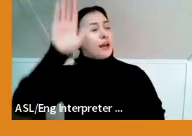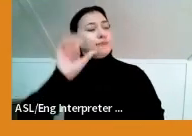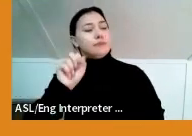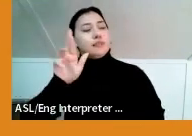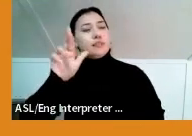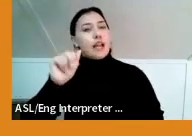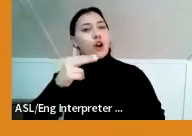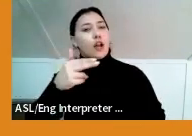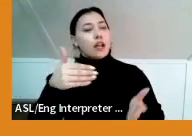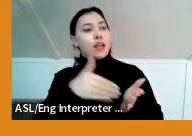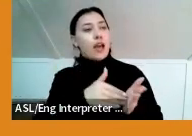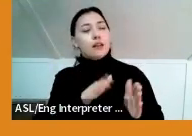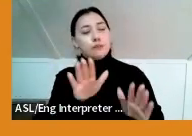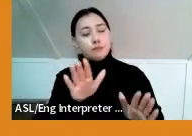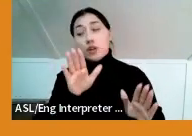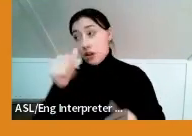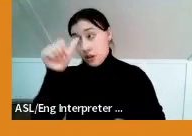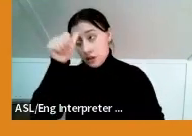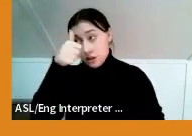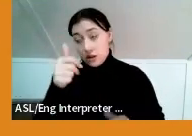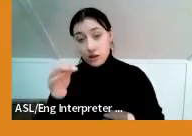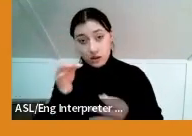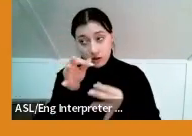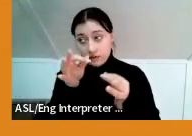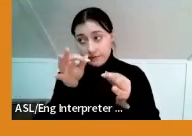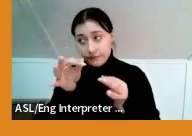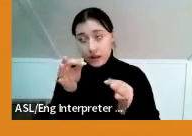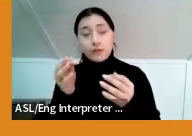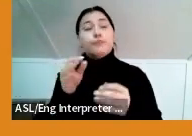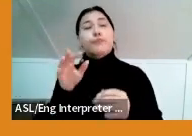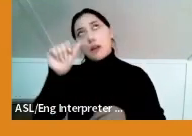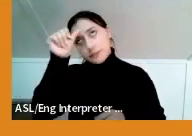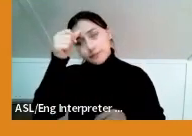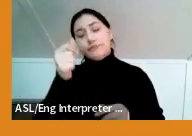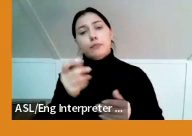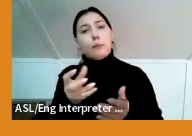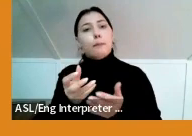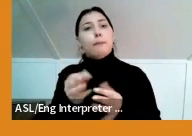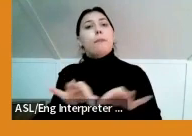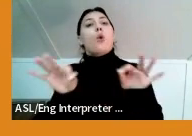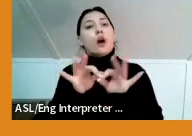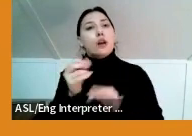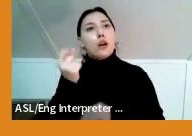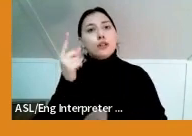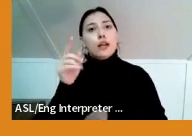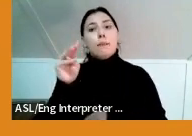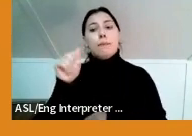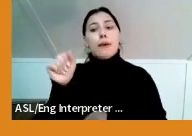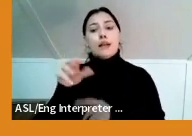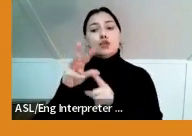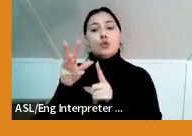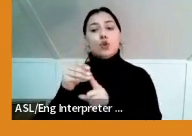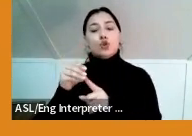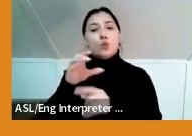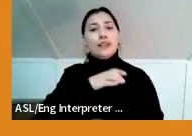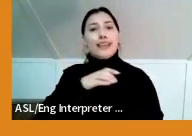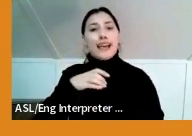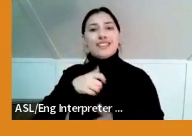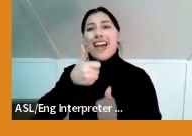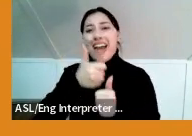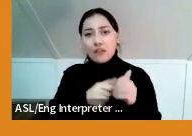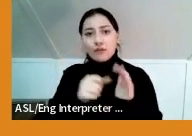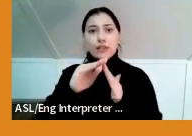It's also great to remember the local cultural councils. So there is money in every single city and town in